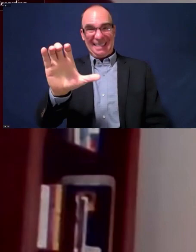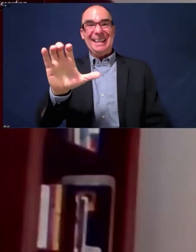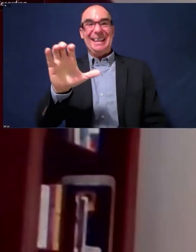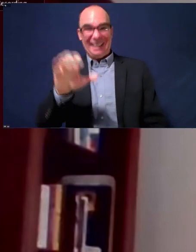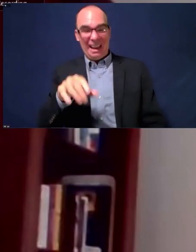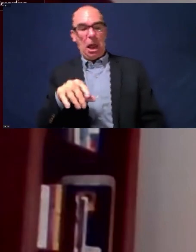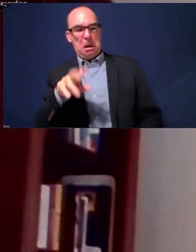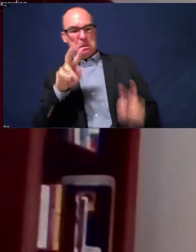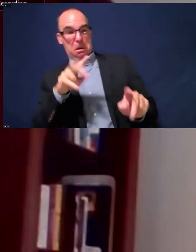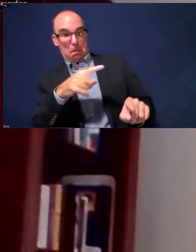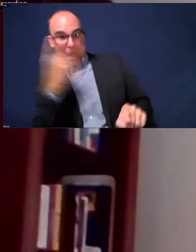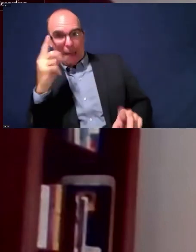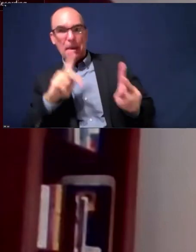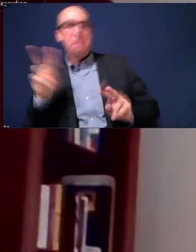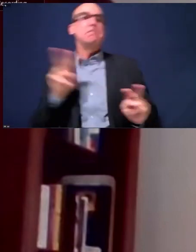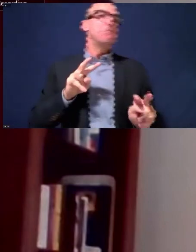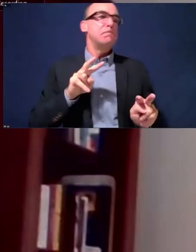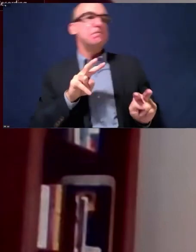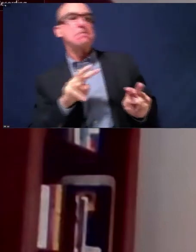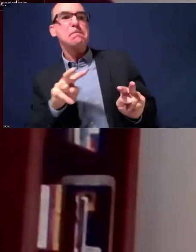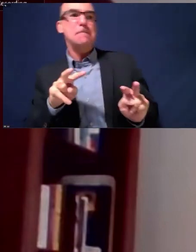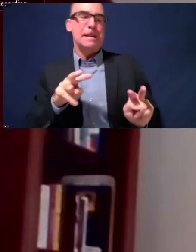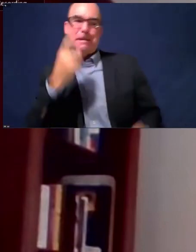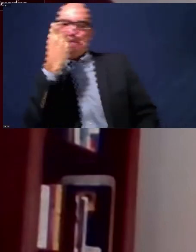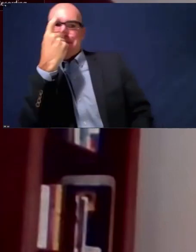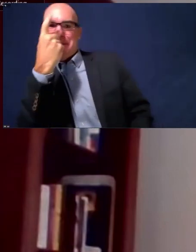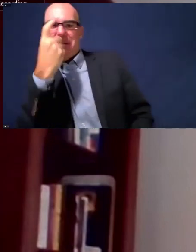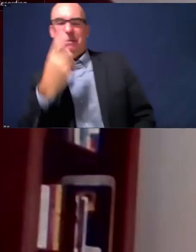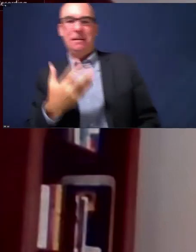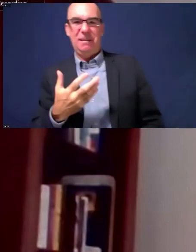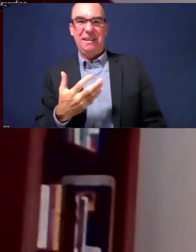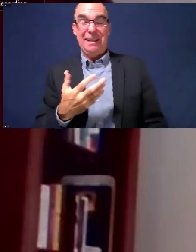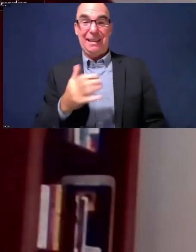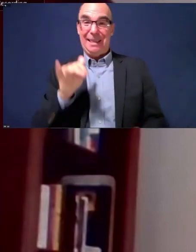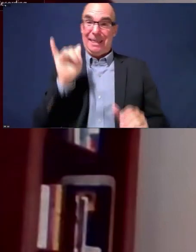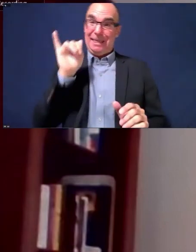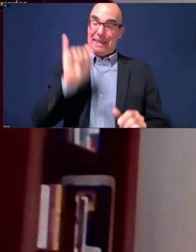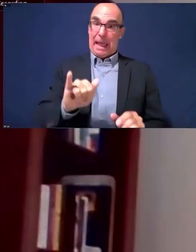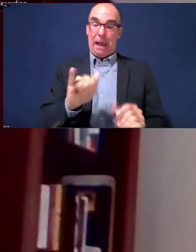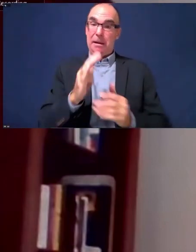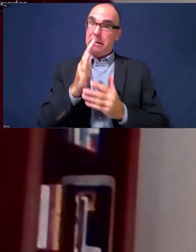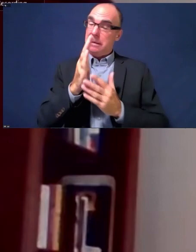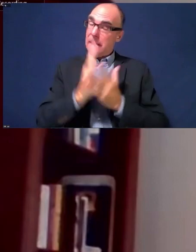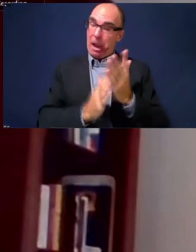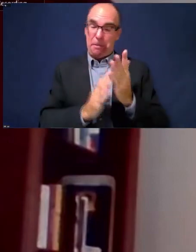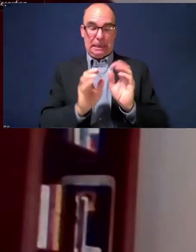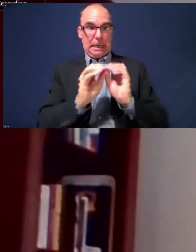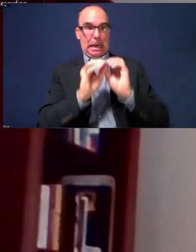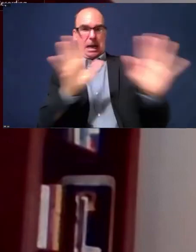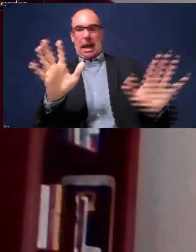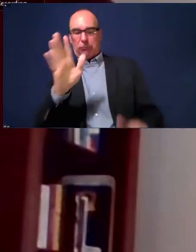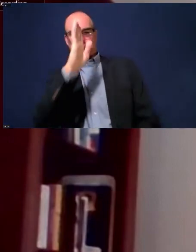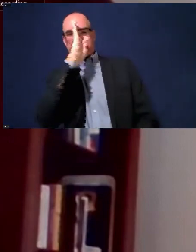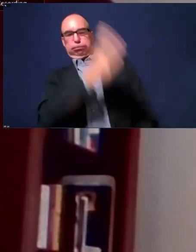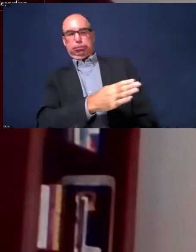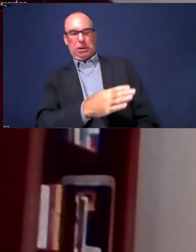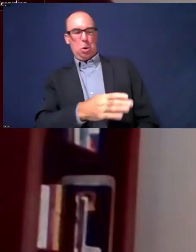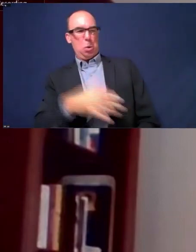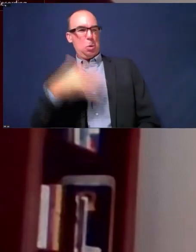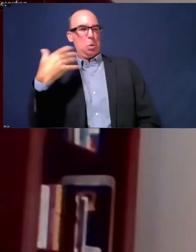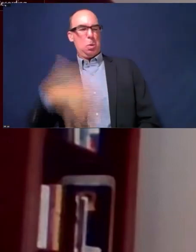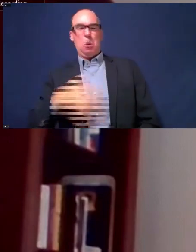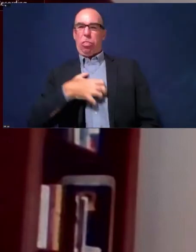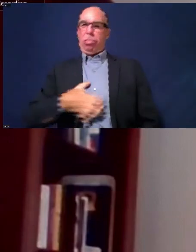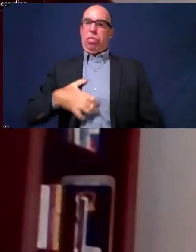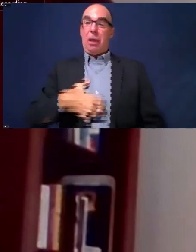Microaggressions. These are the often much more subtle experiences of anti-Black racism that, when accumulated over time, make life